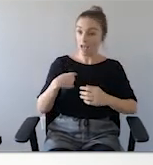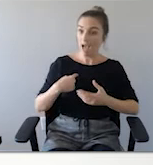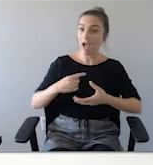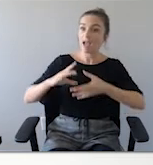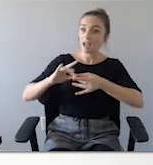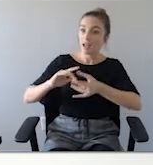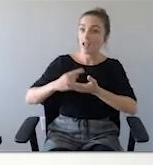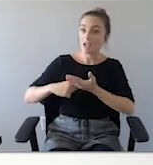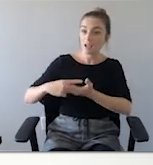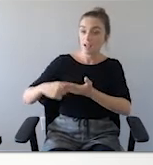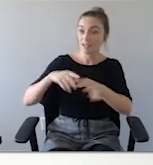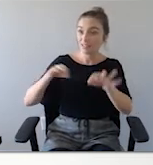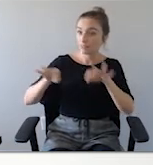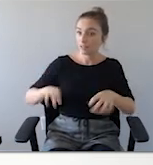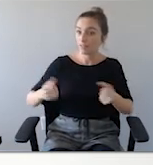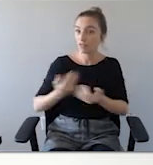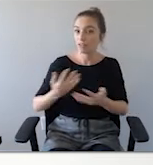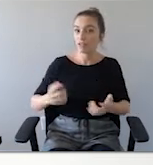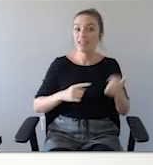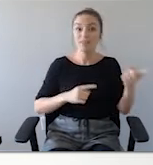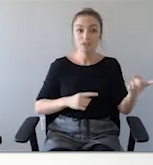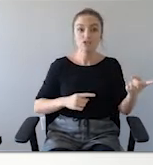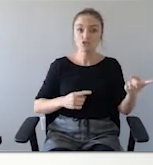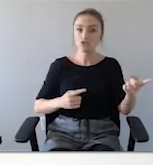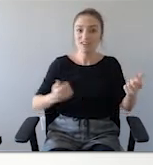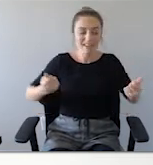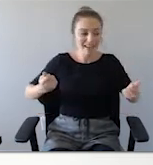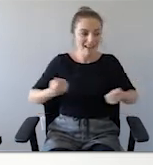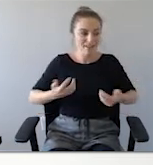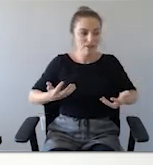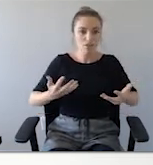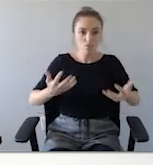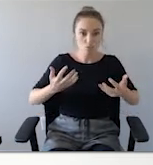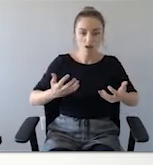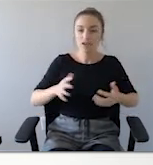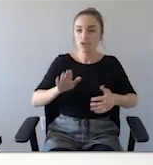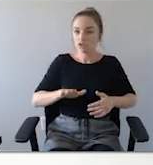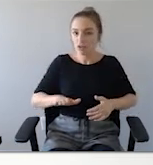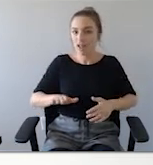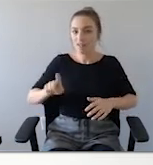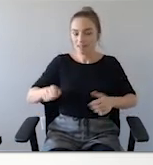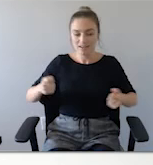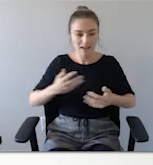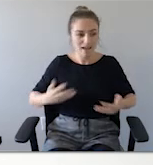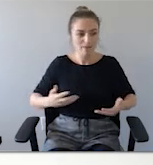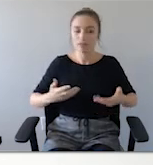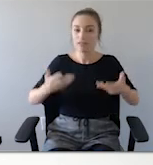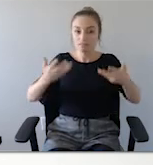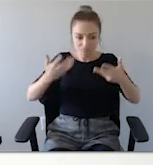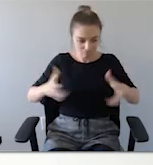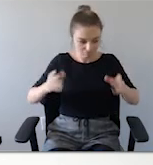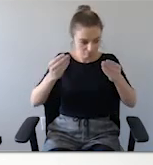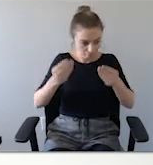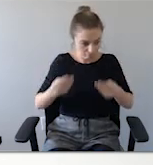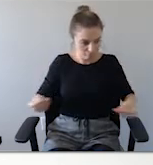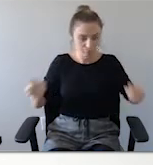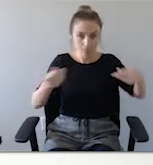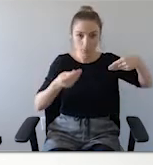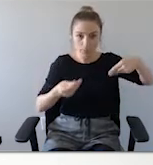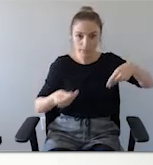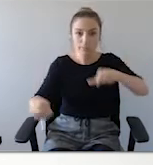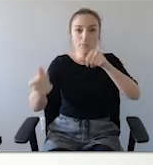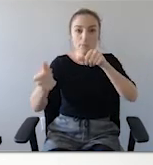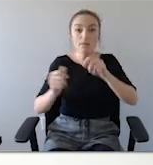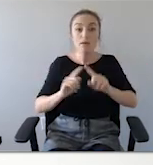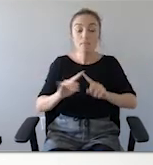getting everything that she wanted out of the meeting and everything that her child needed. But if I wasn't there to make that